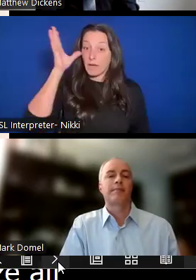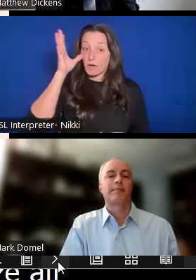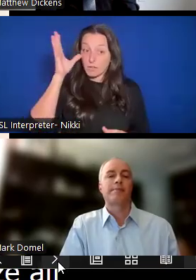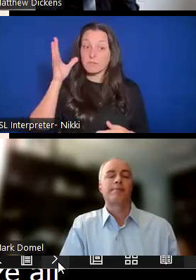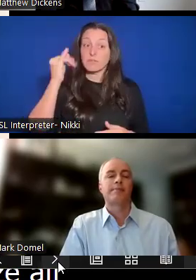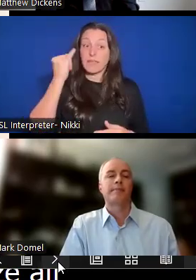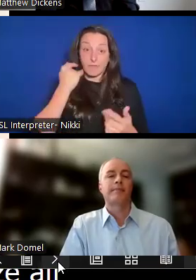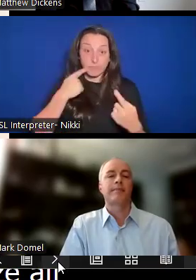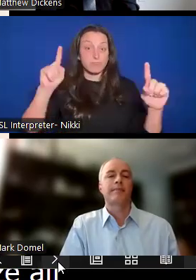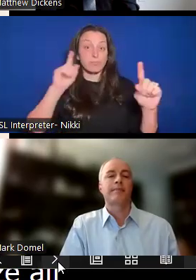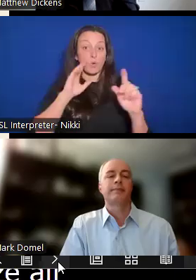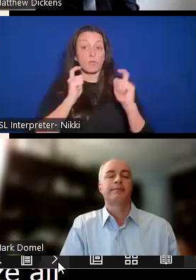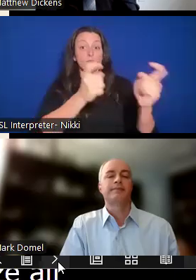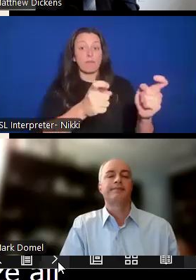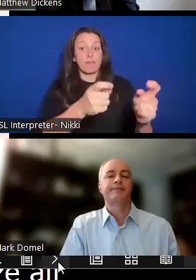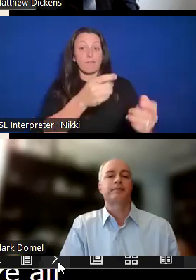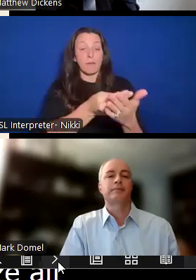receive an award in early April.